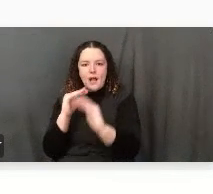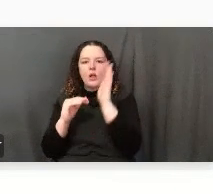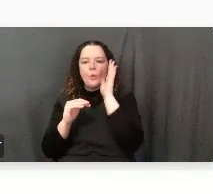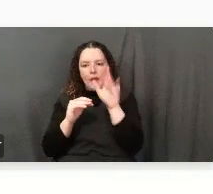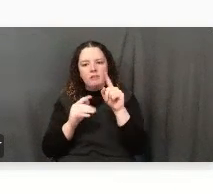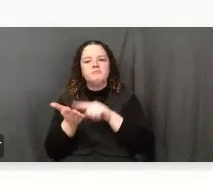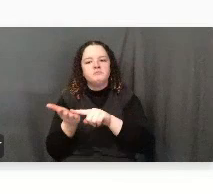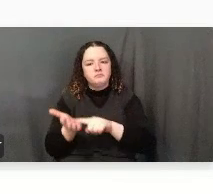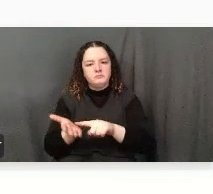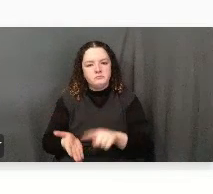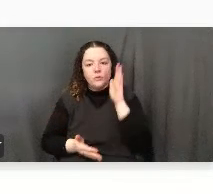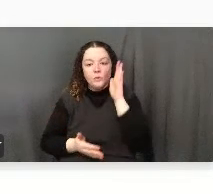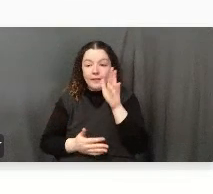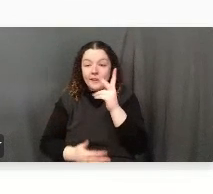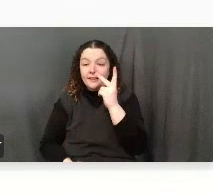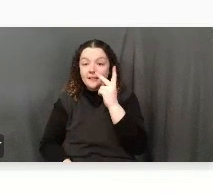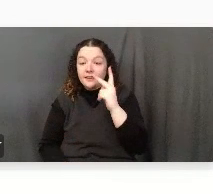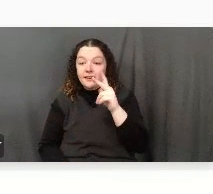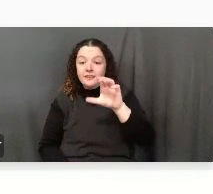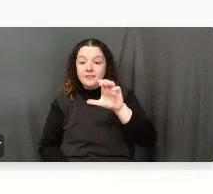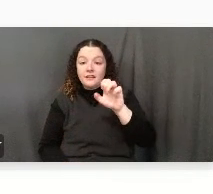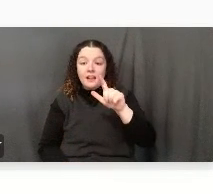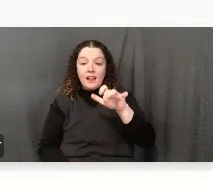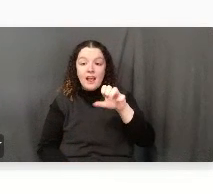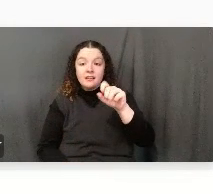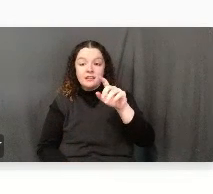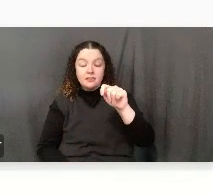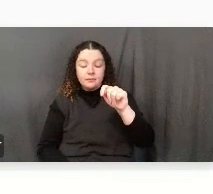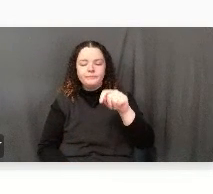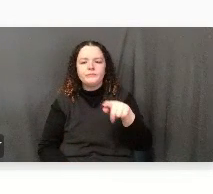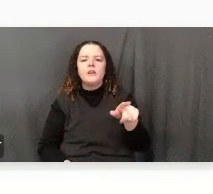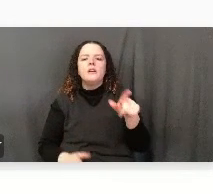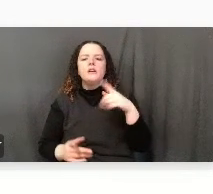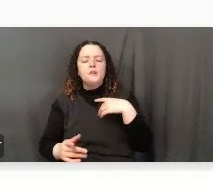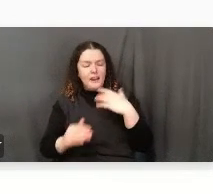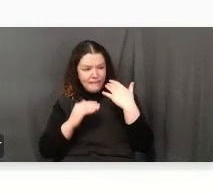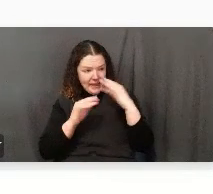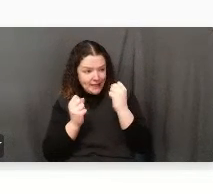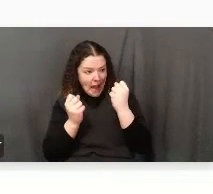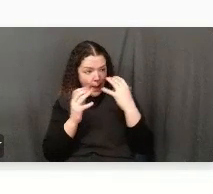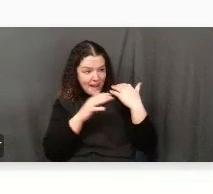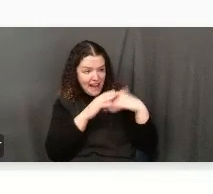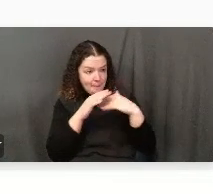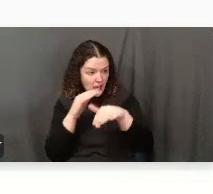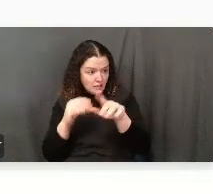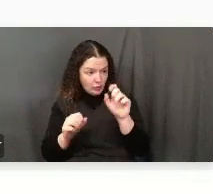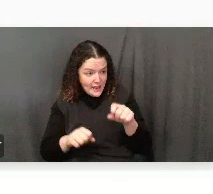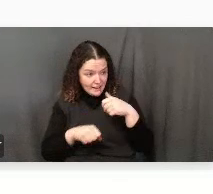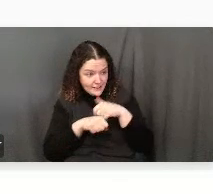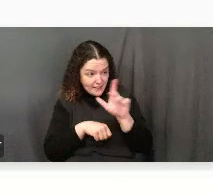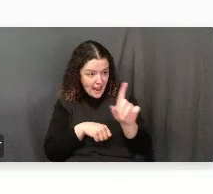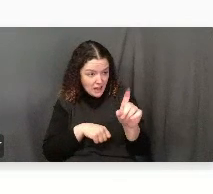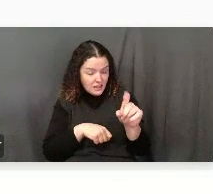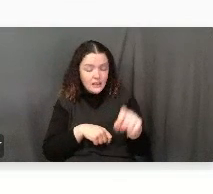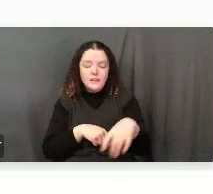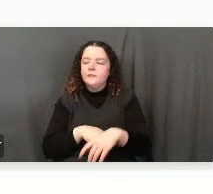I see Celeste coming in here with another email. Is there a limit to how many emails that we can send out? This is it's actually one of the